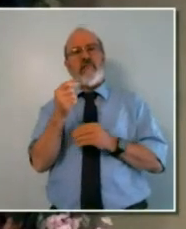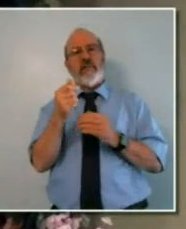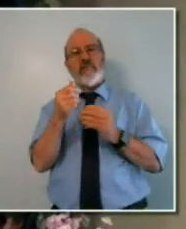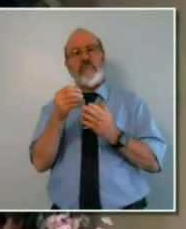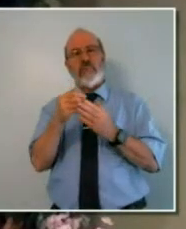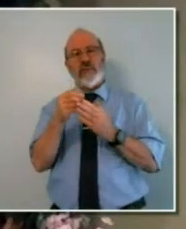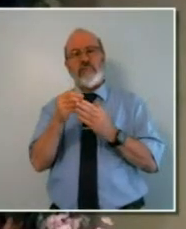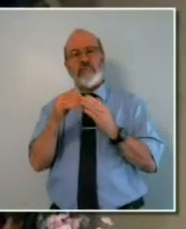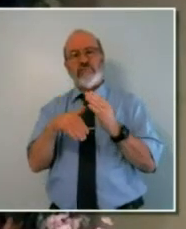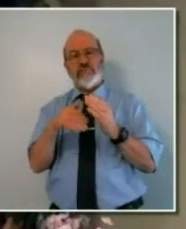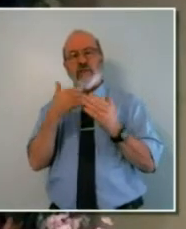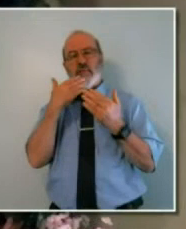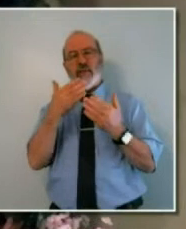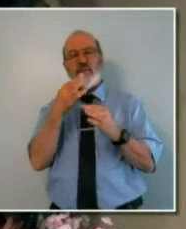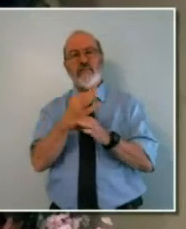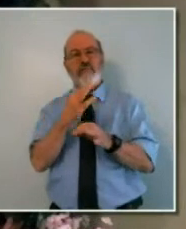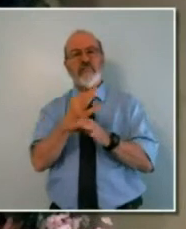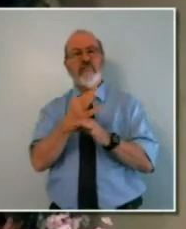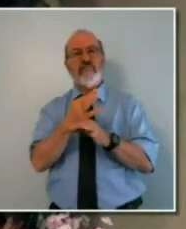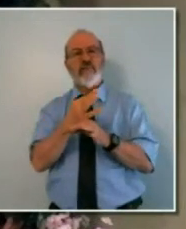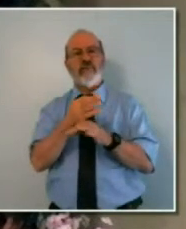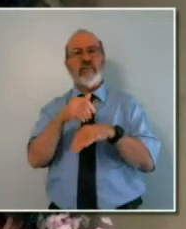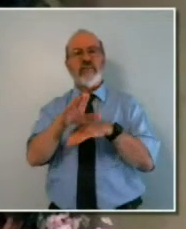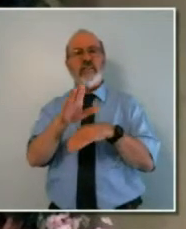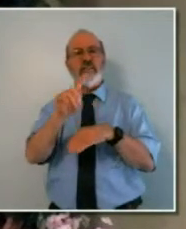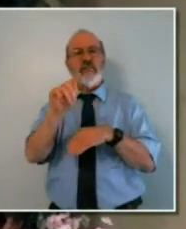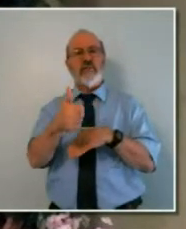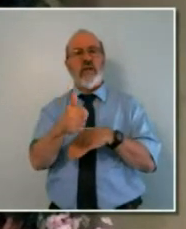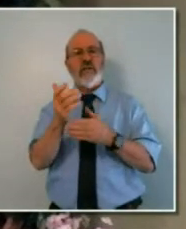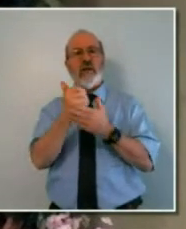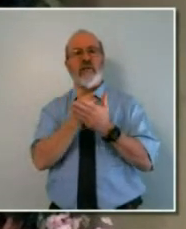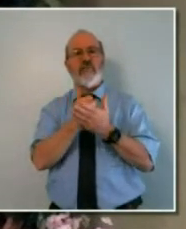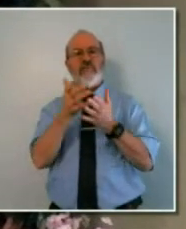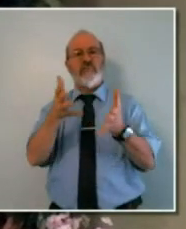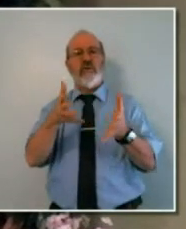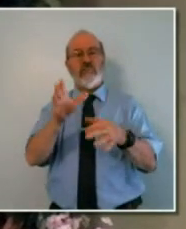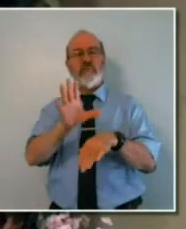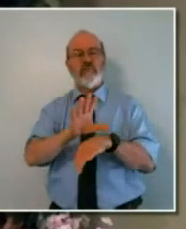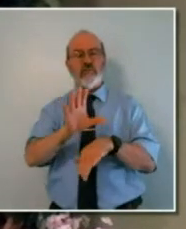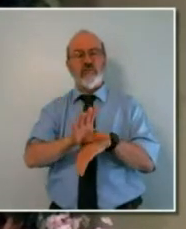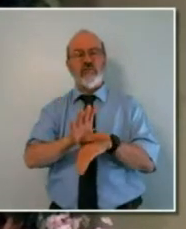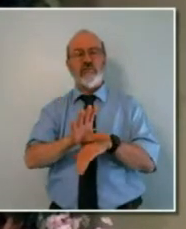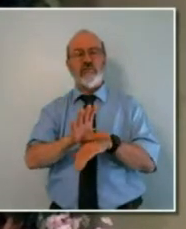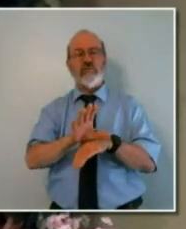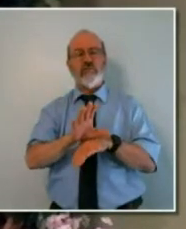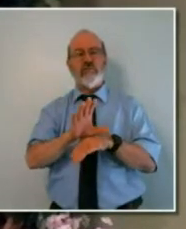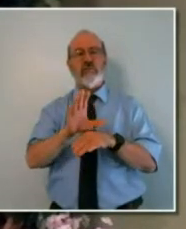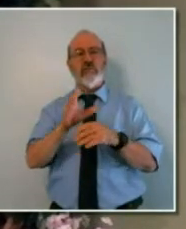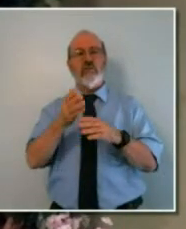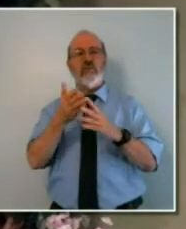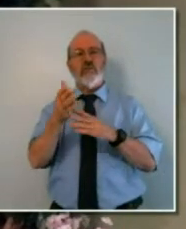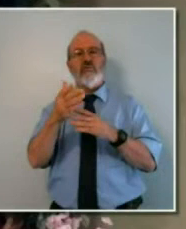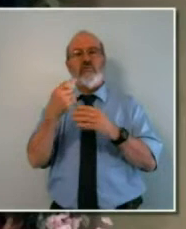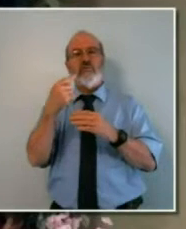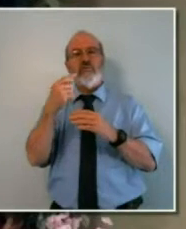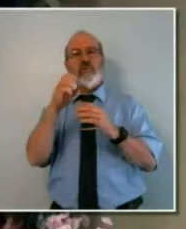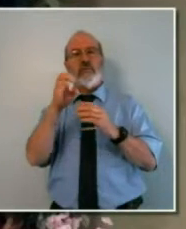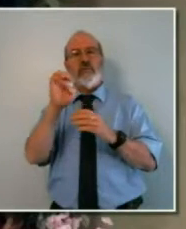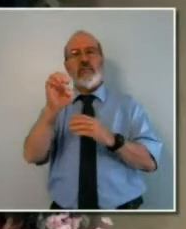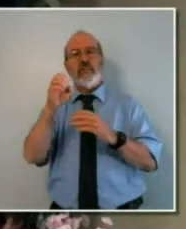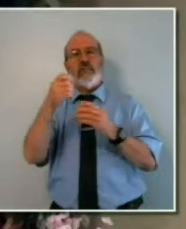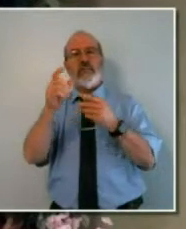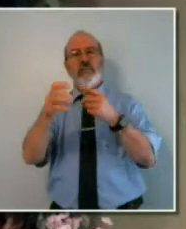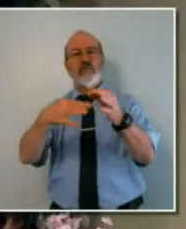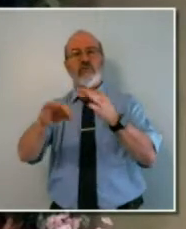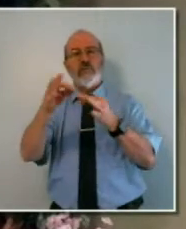who've been faithful in sending in your tithes and offerings and dropping them off at the church and doing it electronically, we appreciate that so much and encourage you to